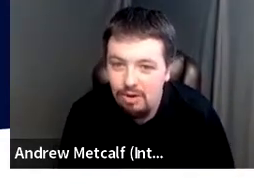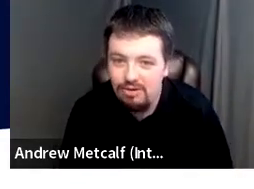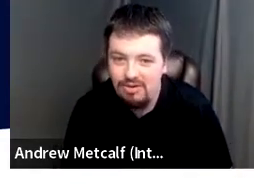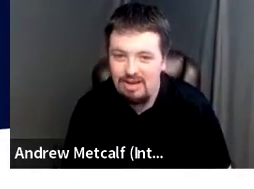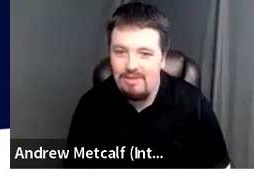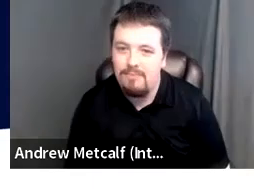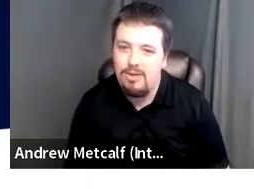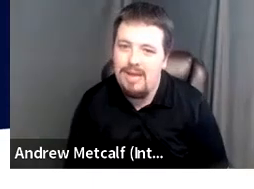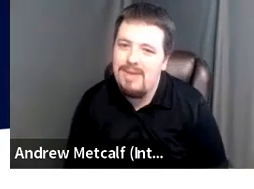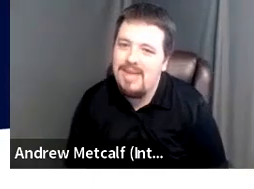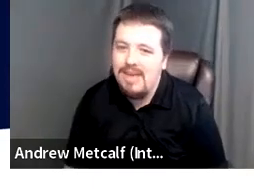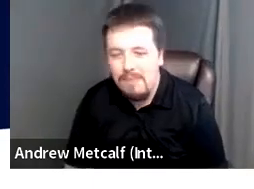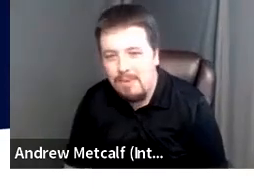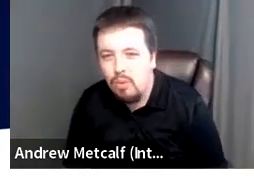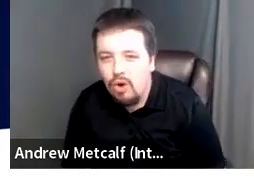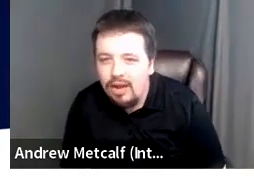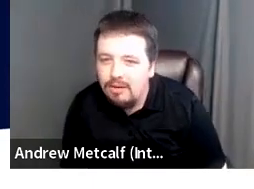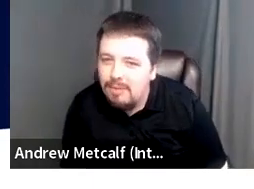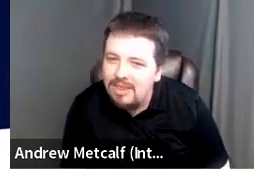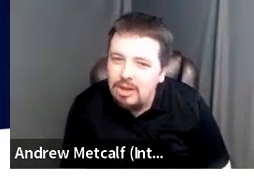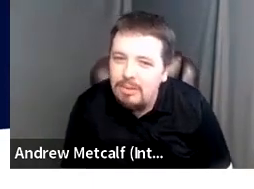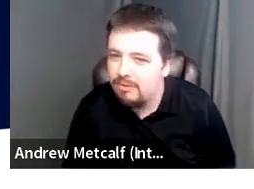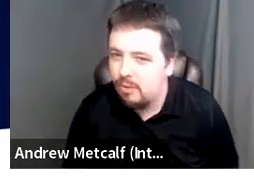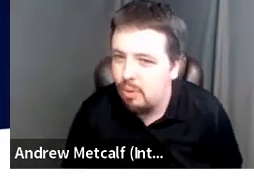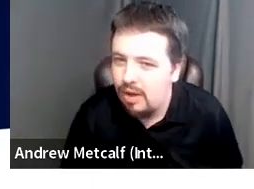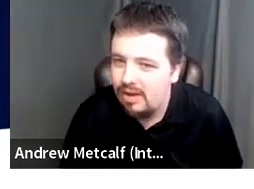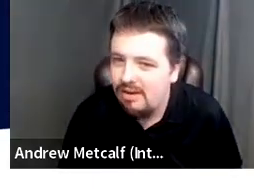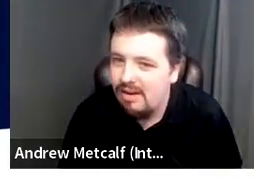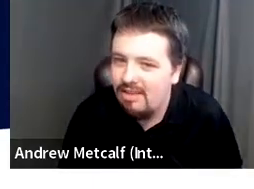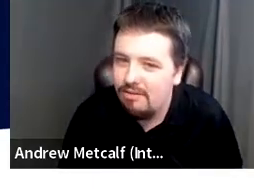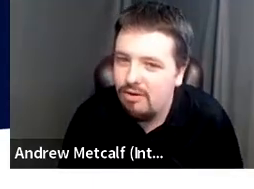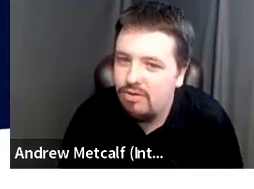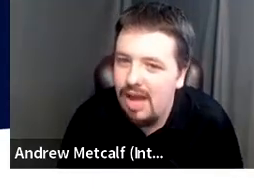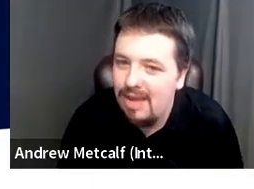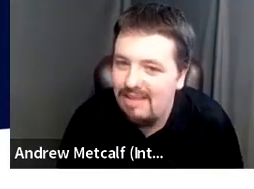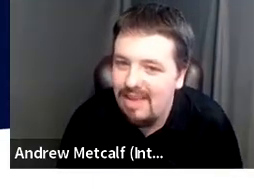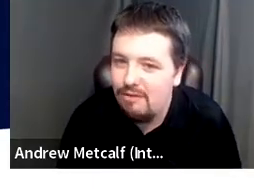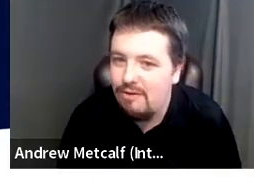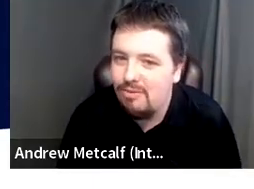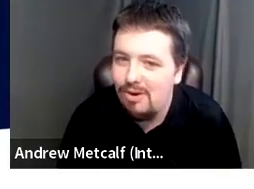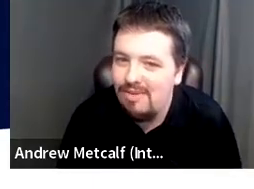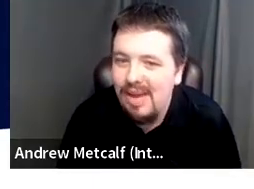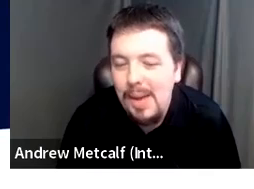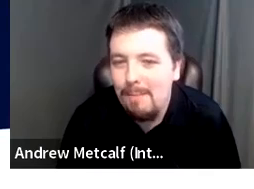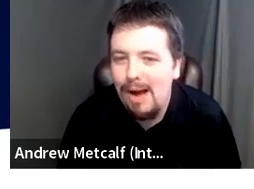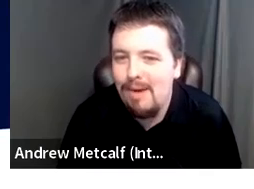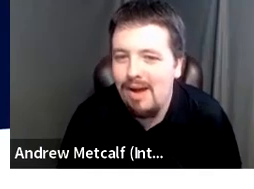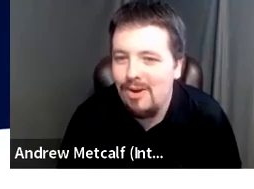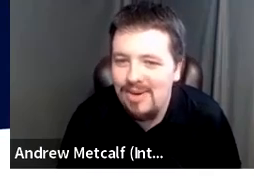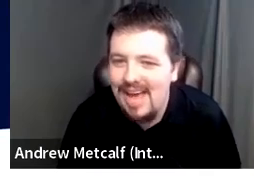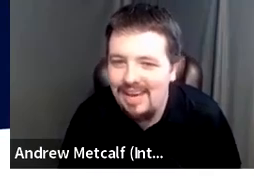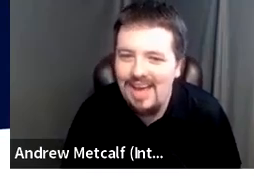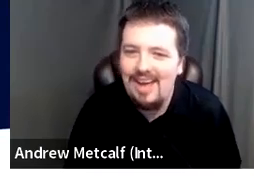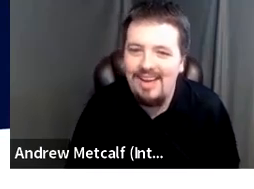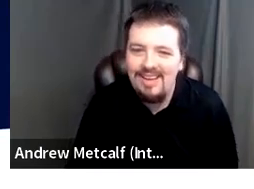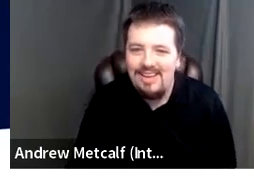Their vocal cords are not developed till maybe one, maybe a little bit before one. That's the first time they can say their first words like mama